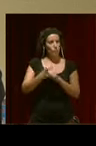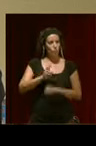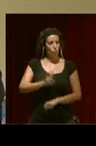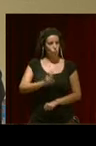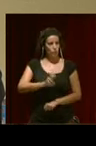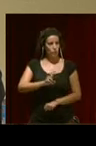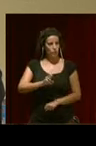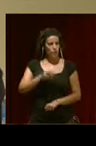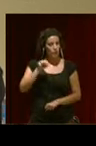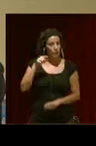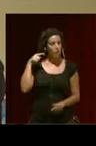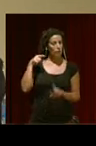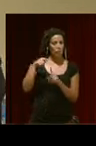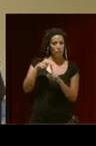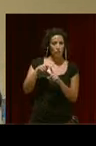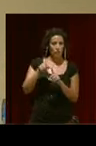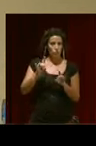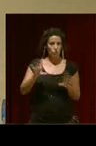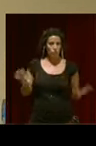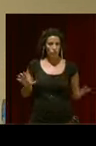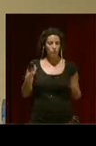All the interfaces need to